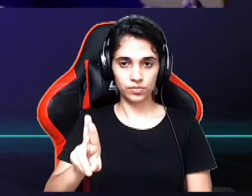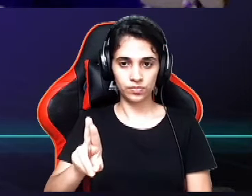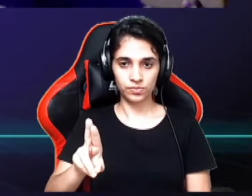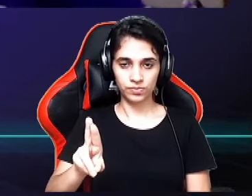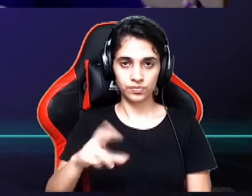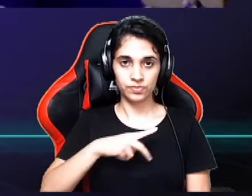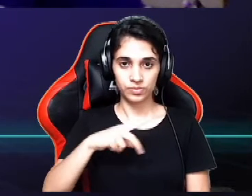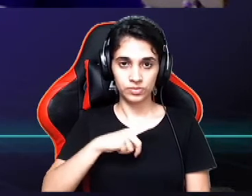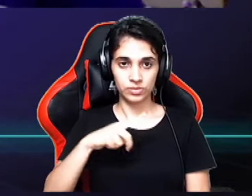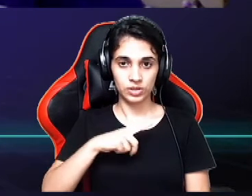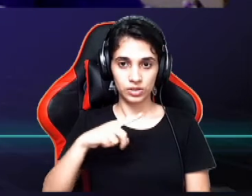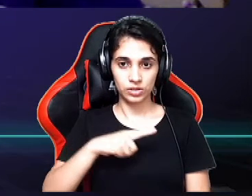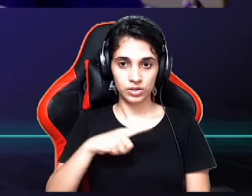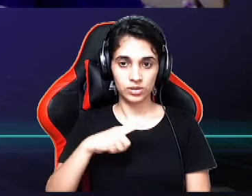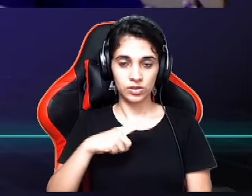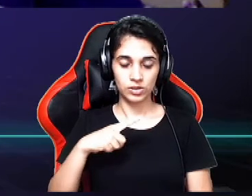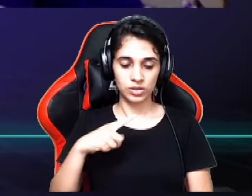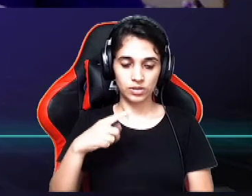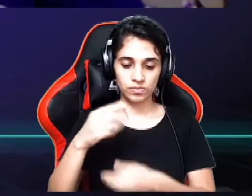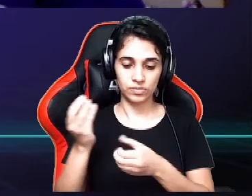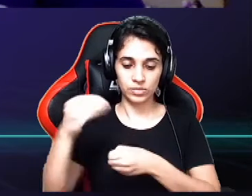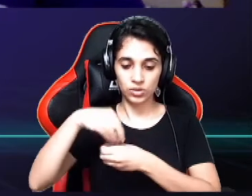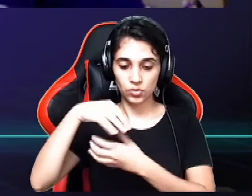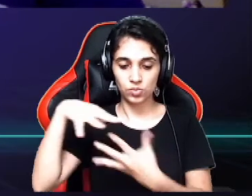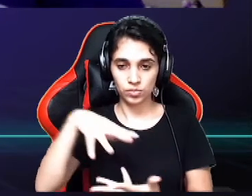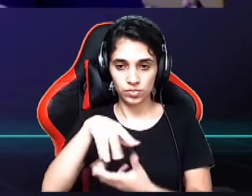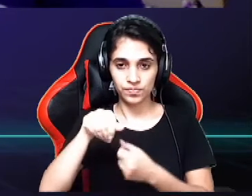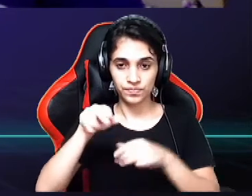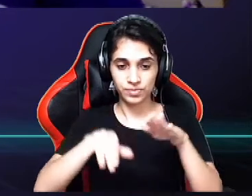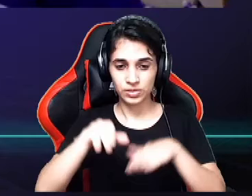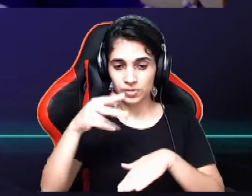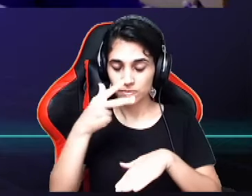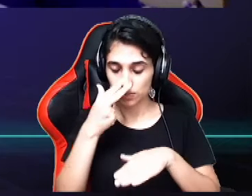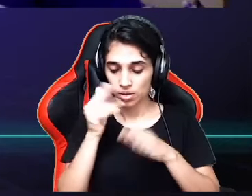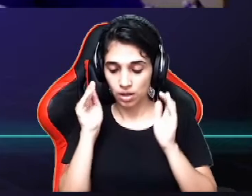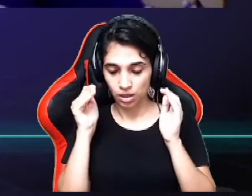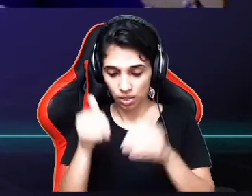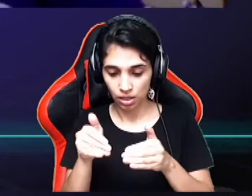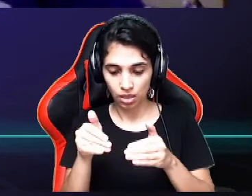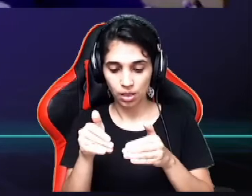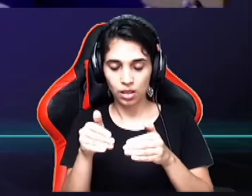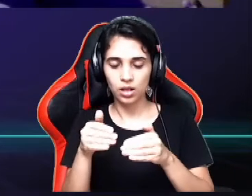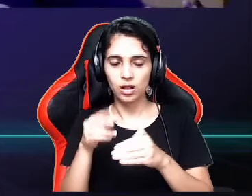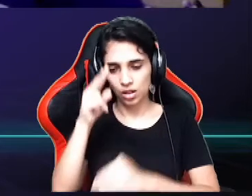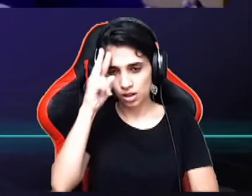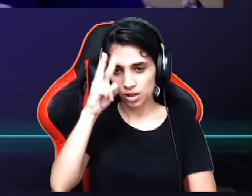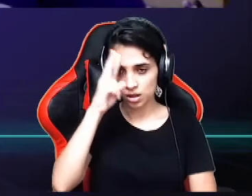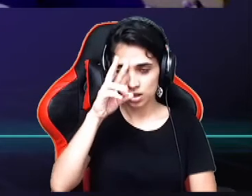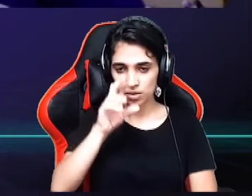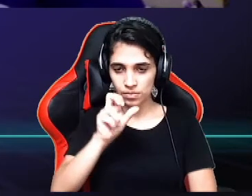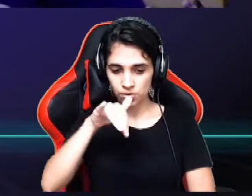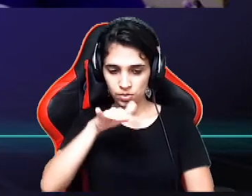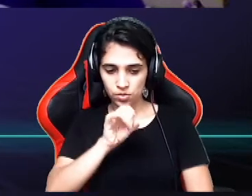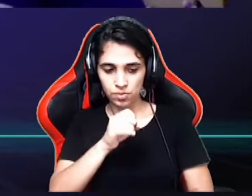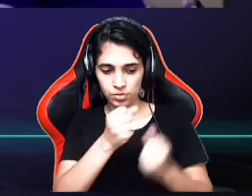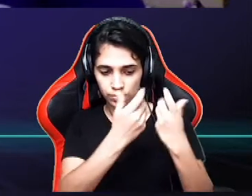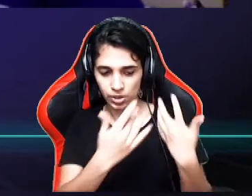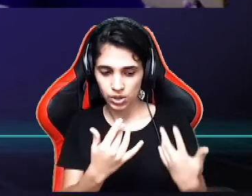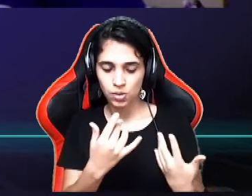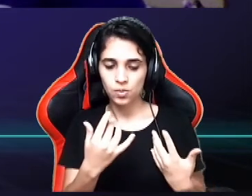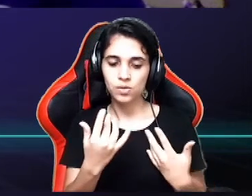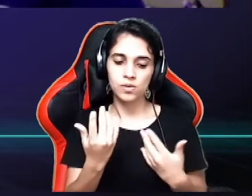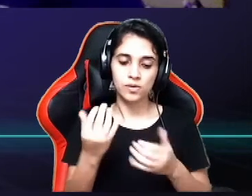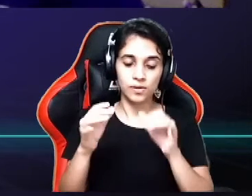open, something that's a bit out of the development world. Sometimes we're so square, in terms